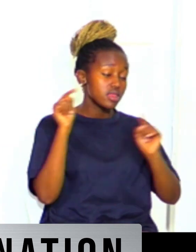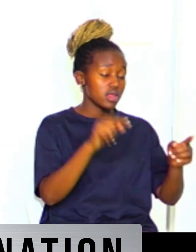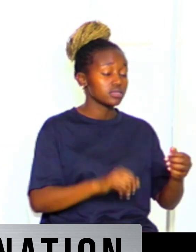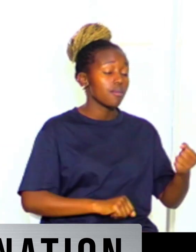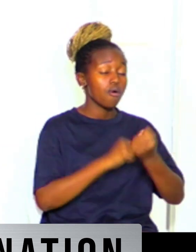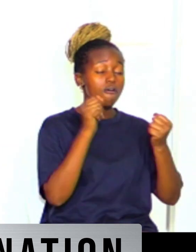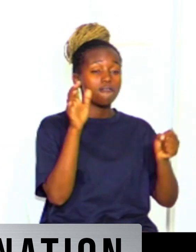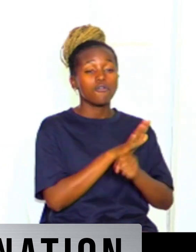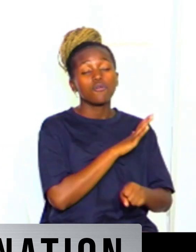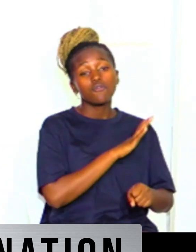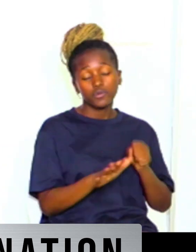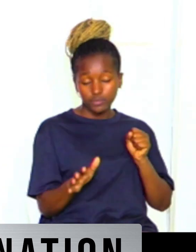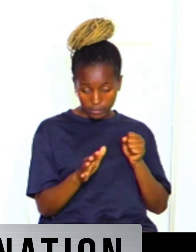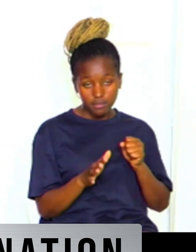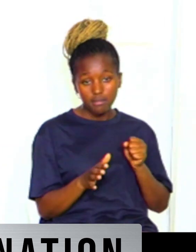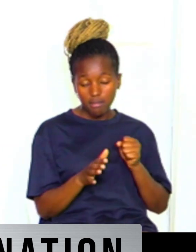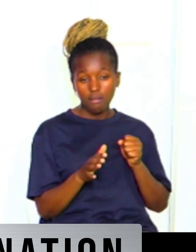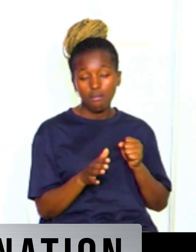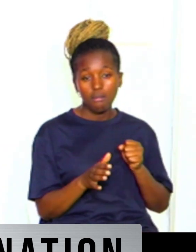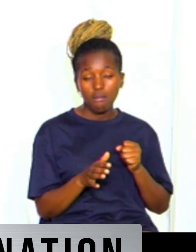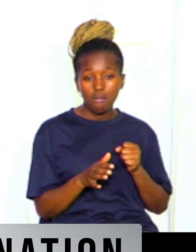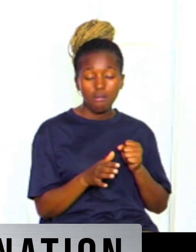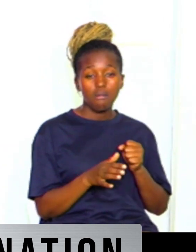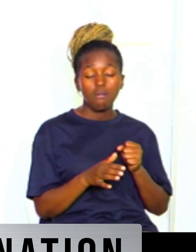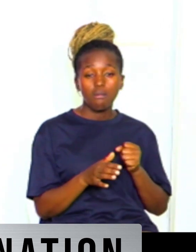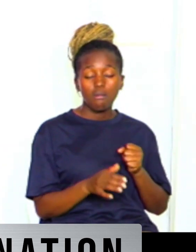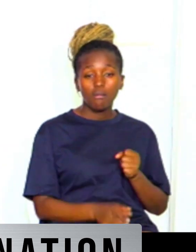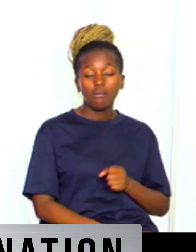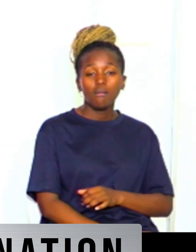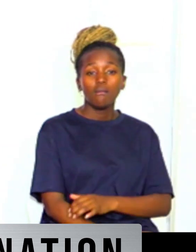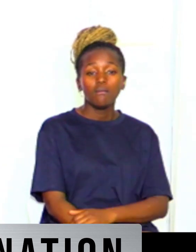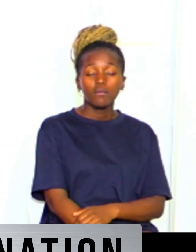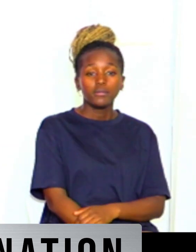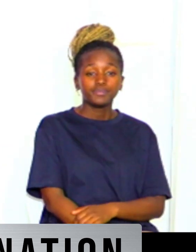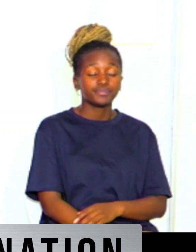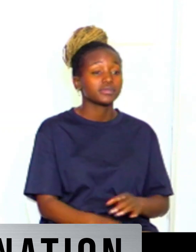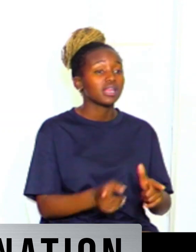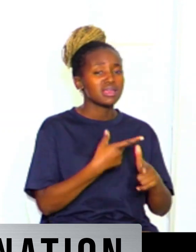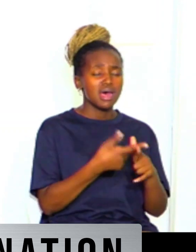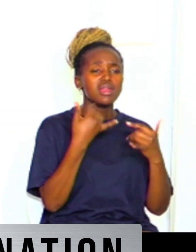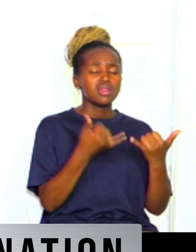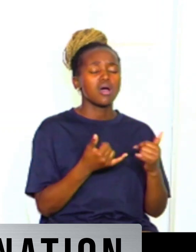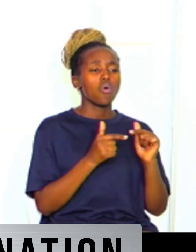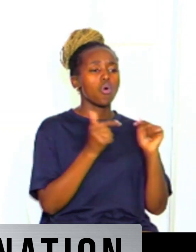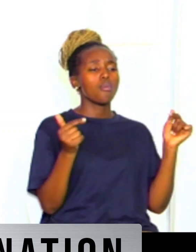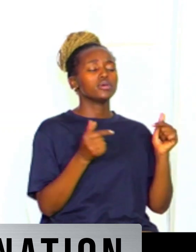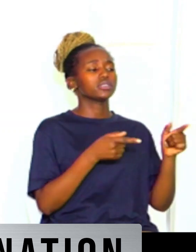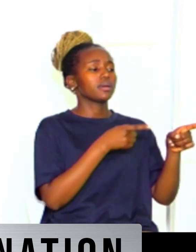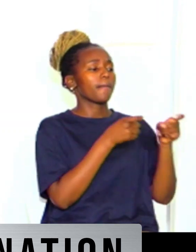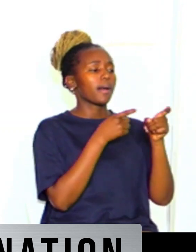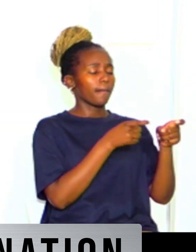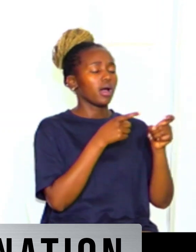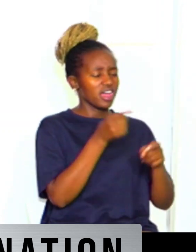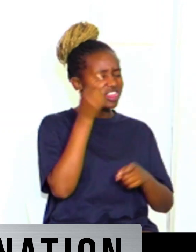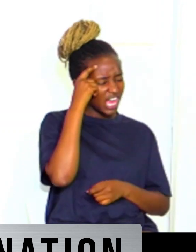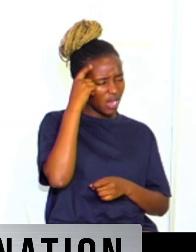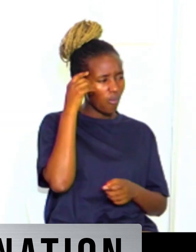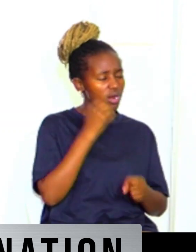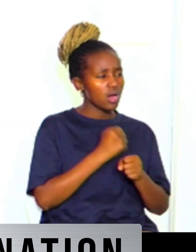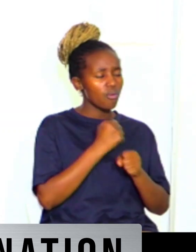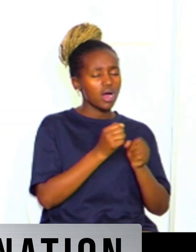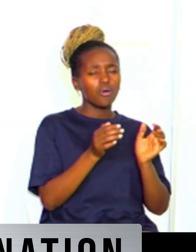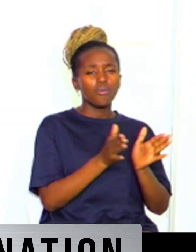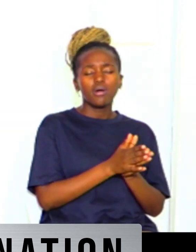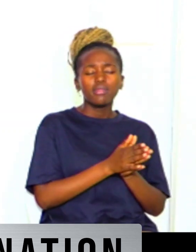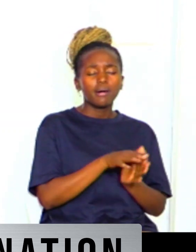Z, wakaenda mpaka town, wakasema Morara aachiliwe, wanamuingililia kwa sababu ati wanawasema ati ana work with the